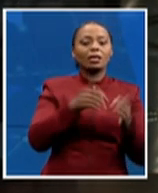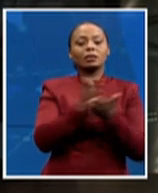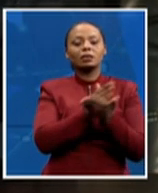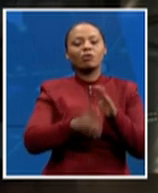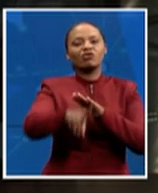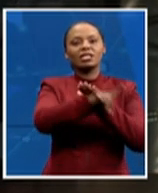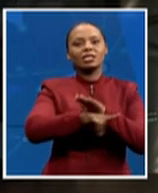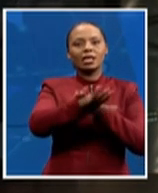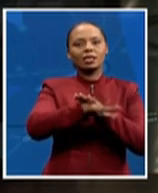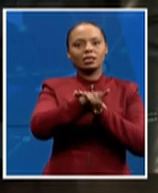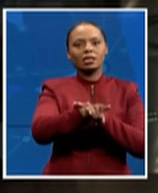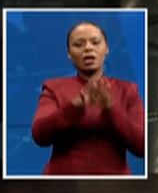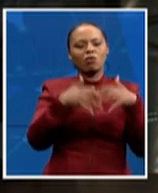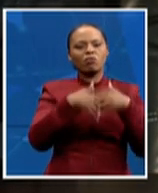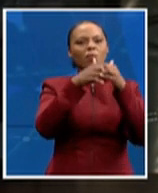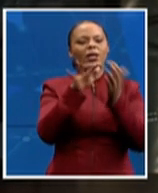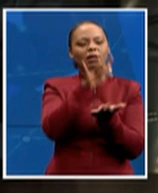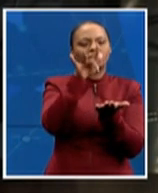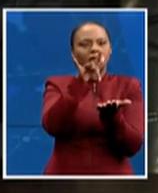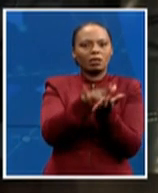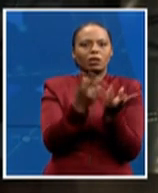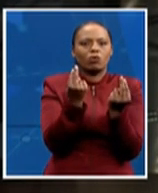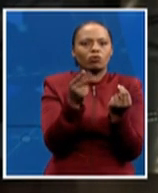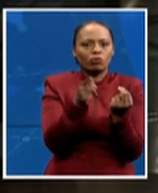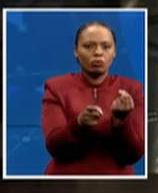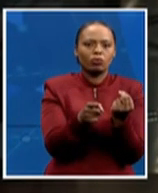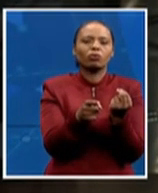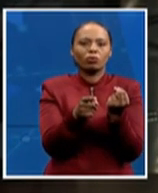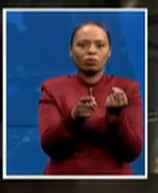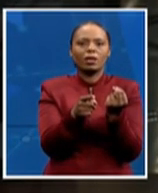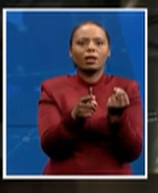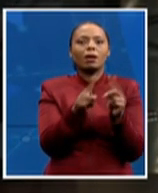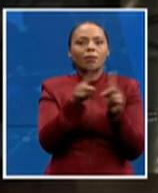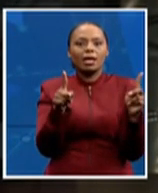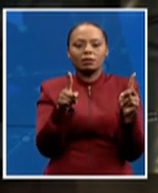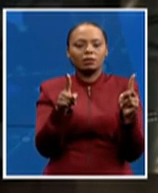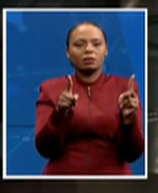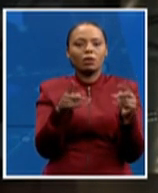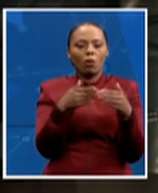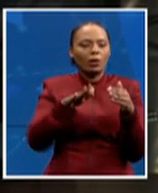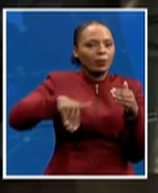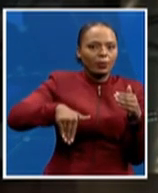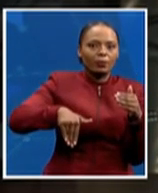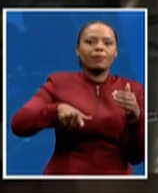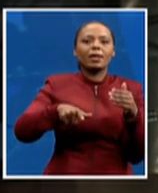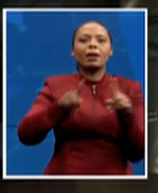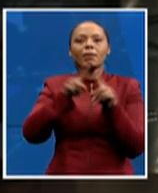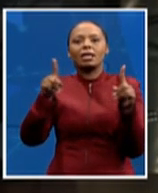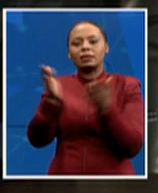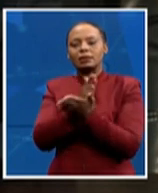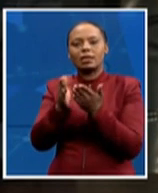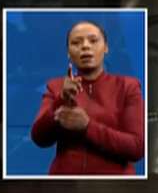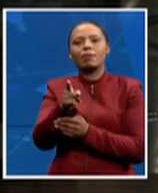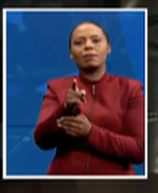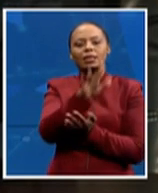where sites do not already exist, while others will have to designate their own